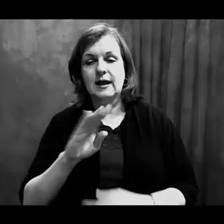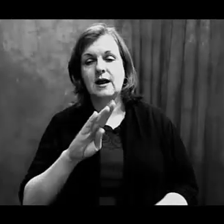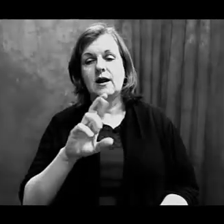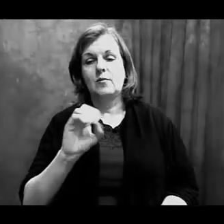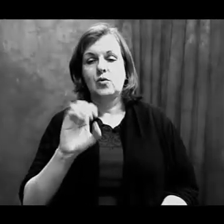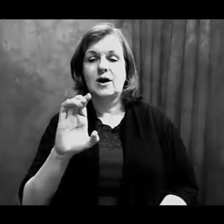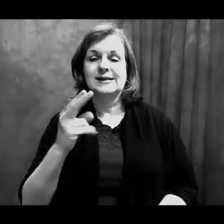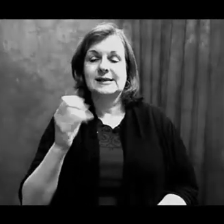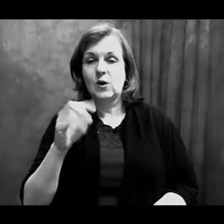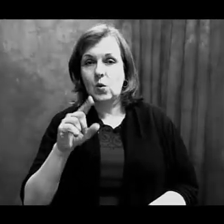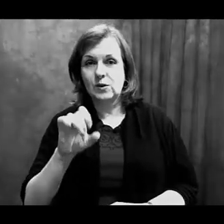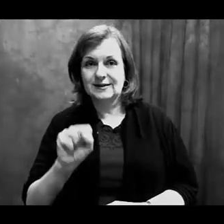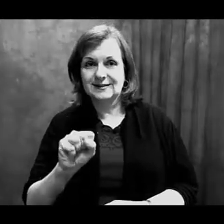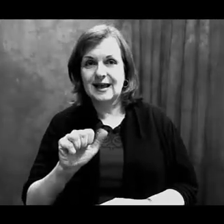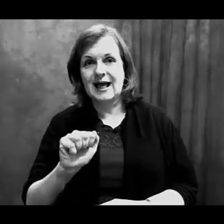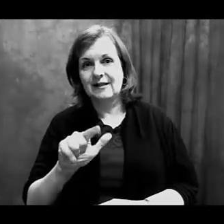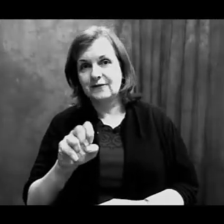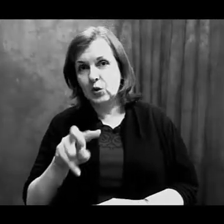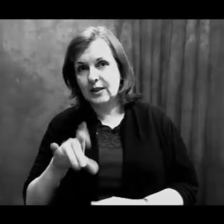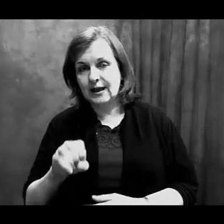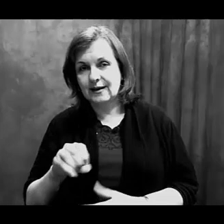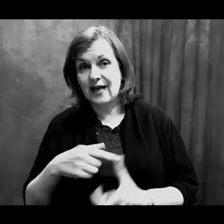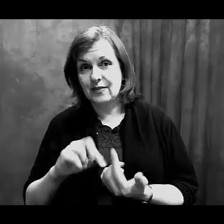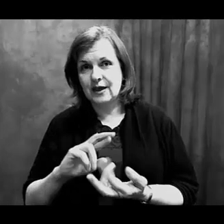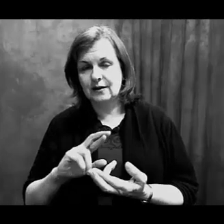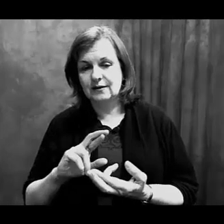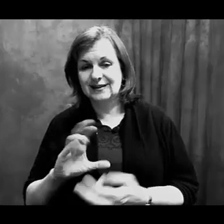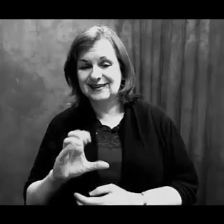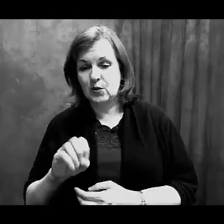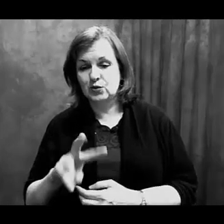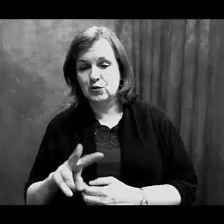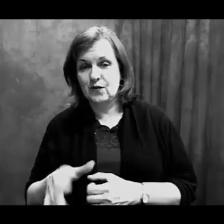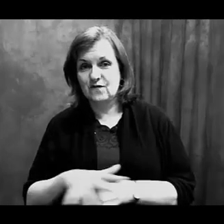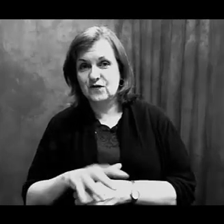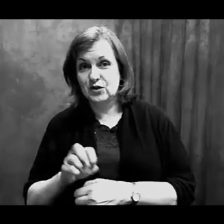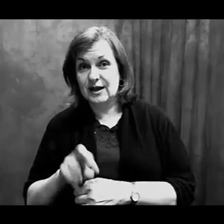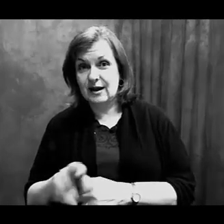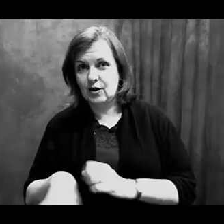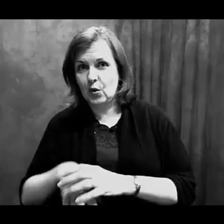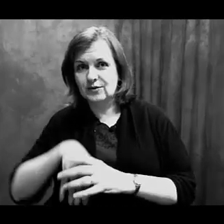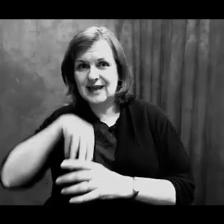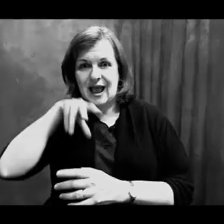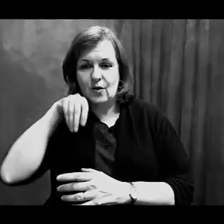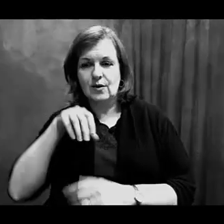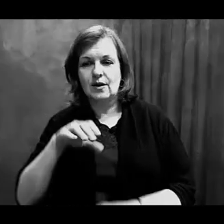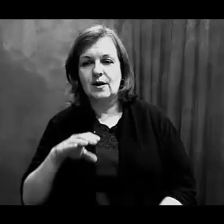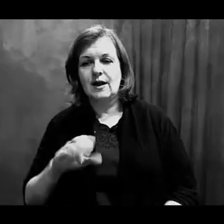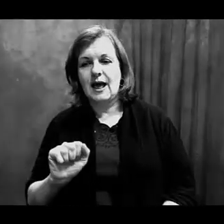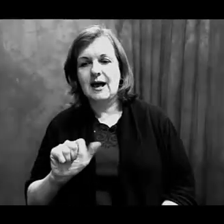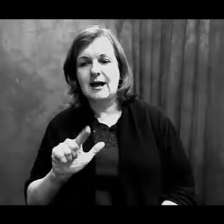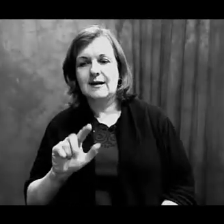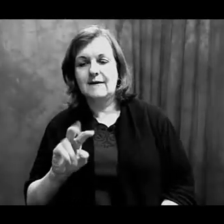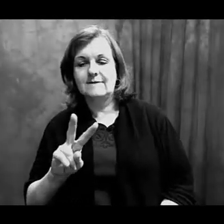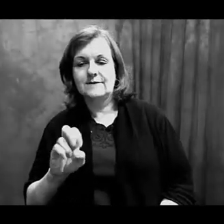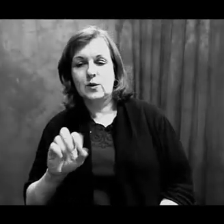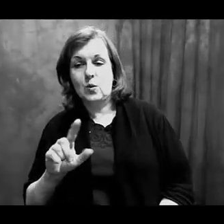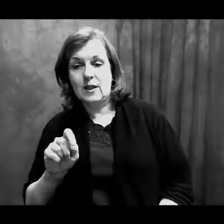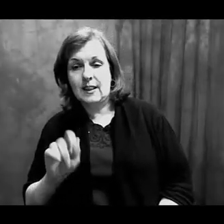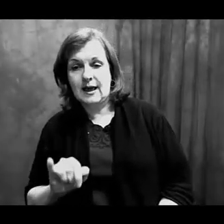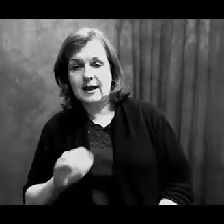bronchioles, alveoli, and reverse. The CO2 filled air is going to come back out. Alveoli, bronchioles,